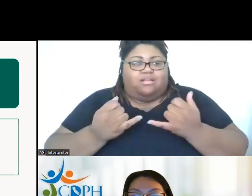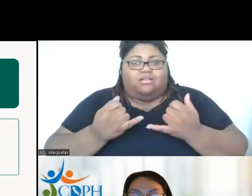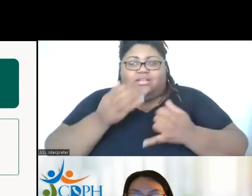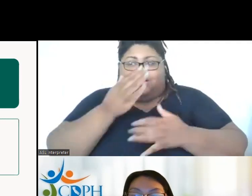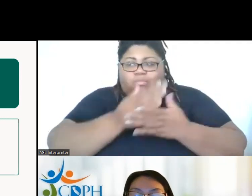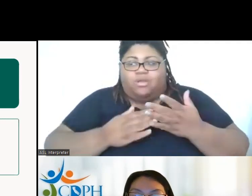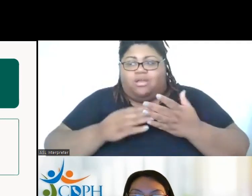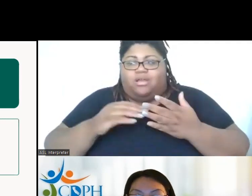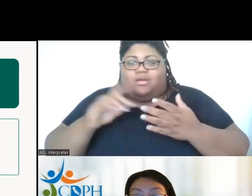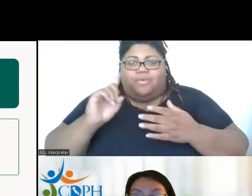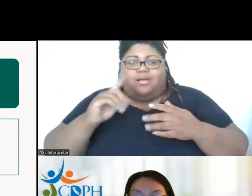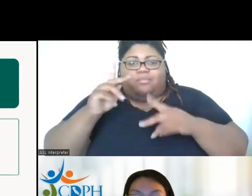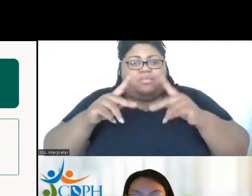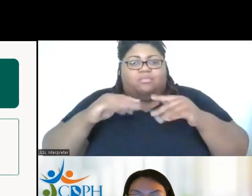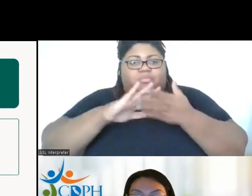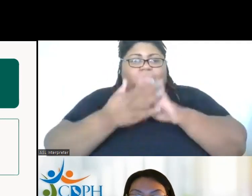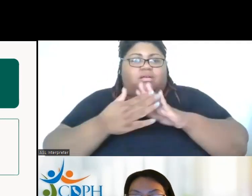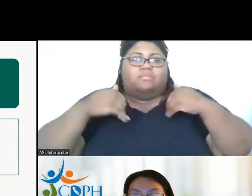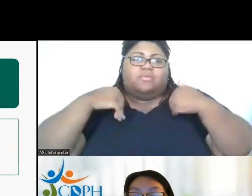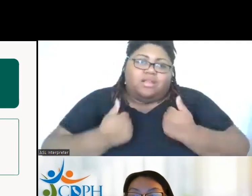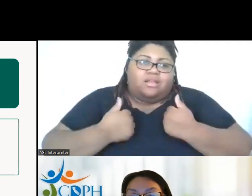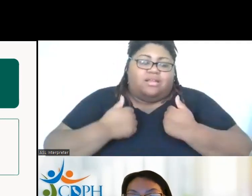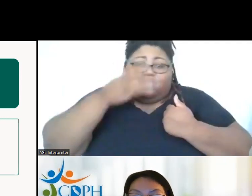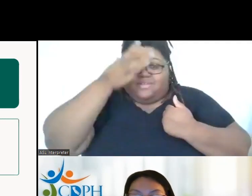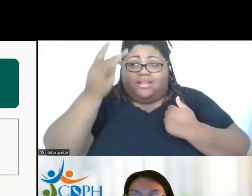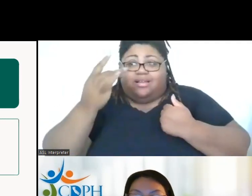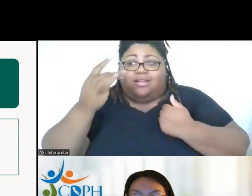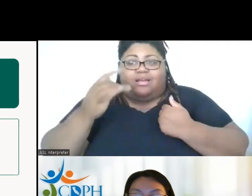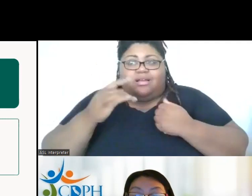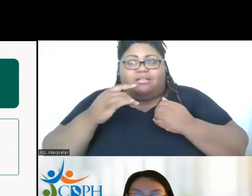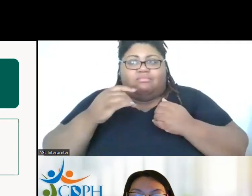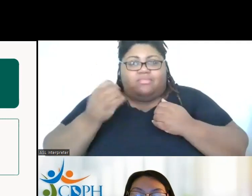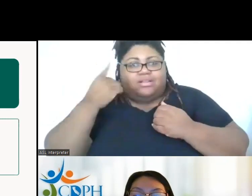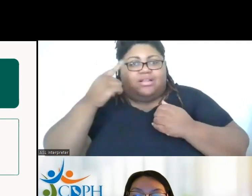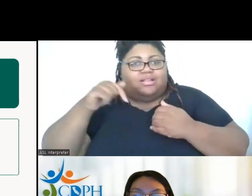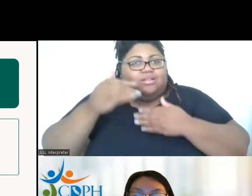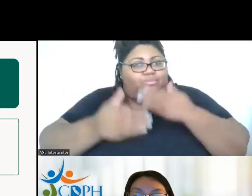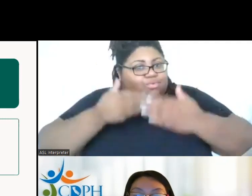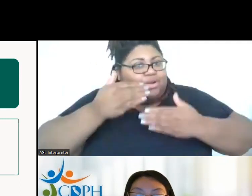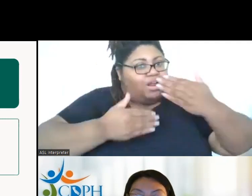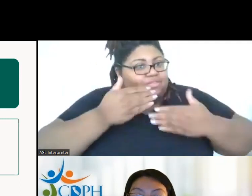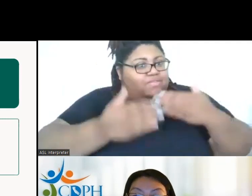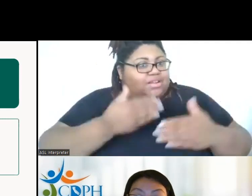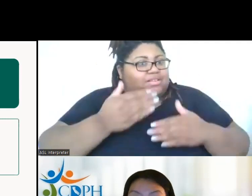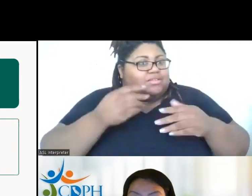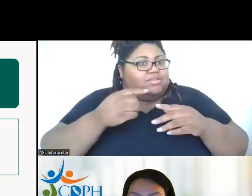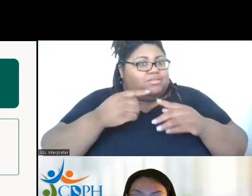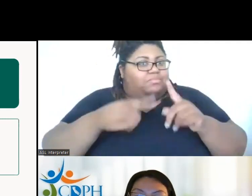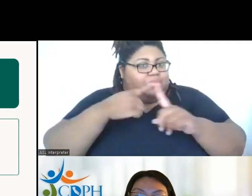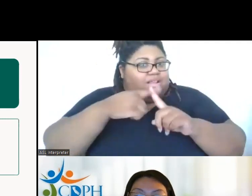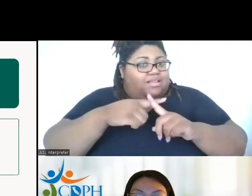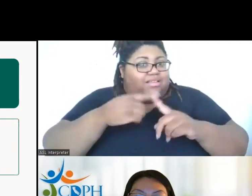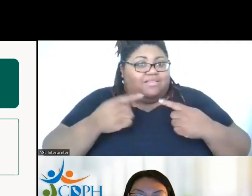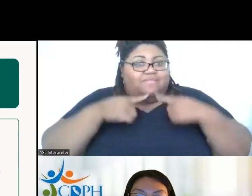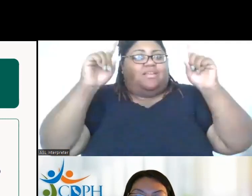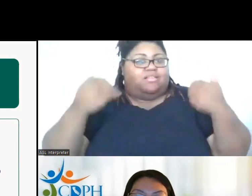little tired and have forgotten that we actually have progress in science, and treatments are now here.